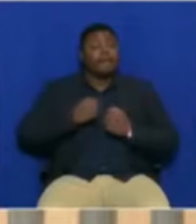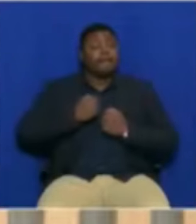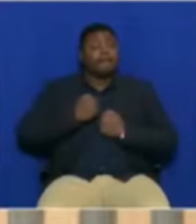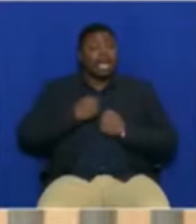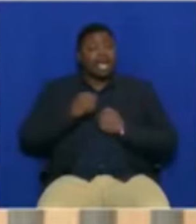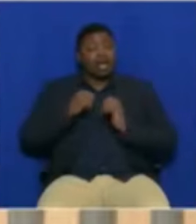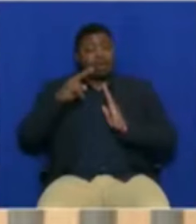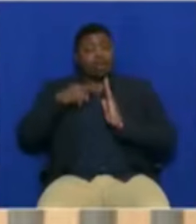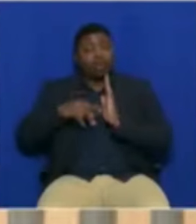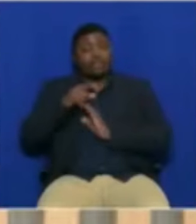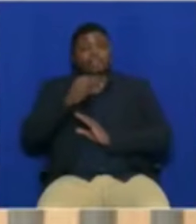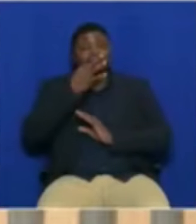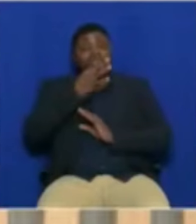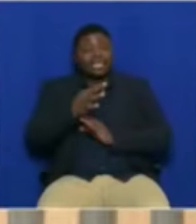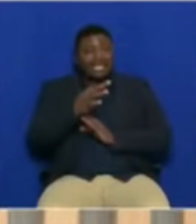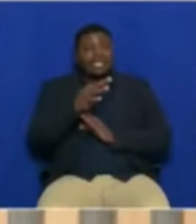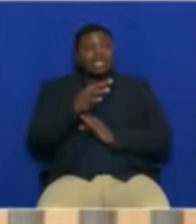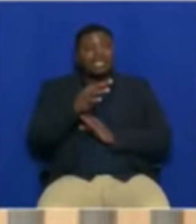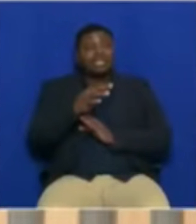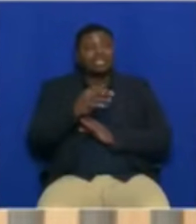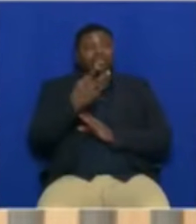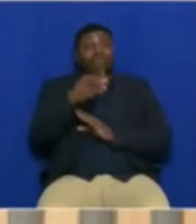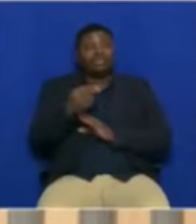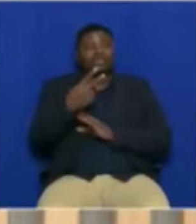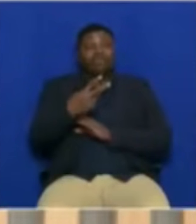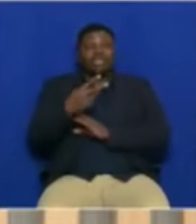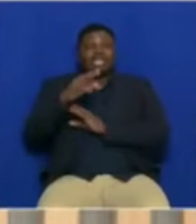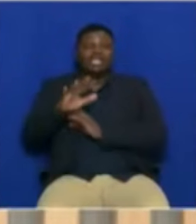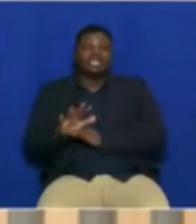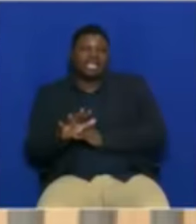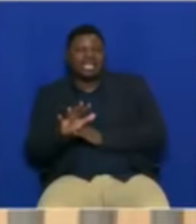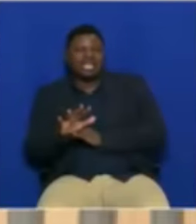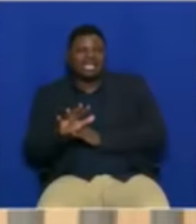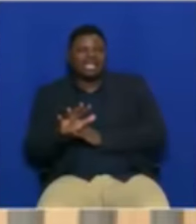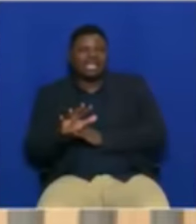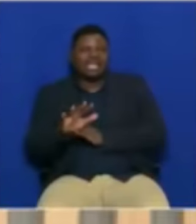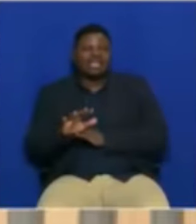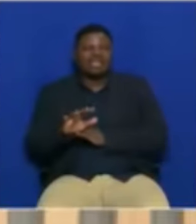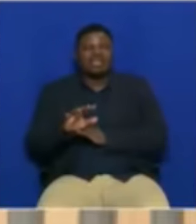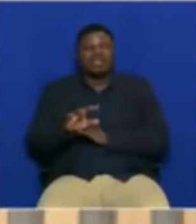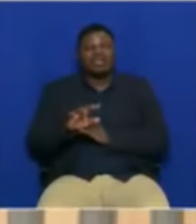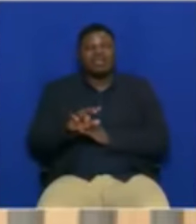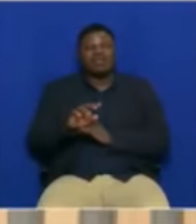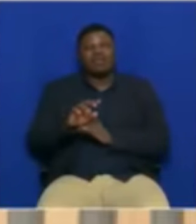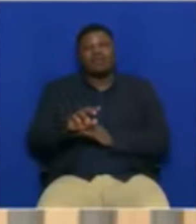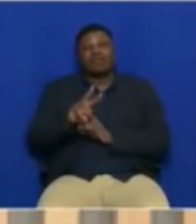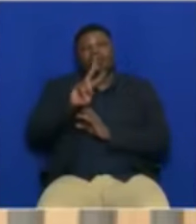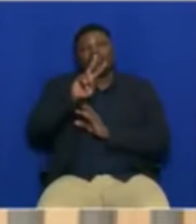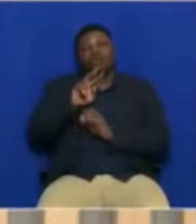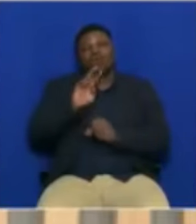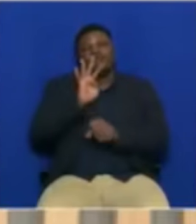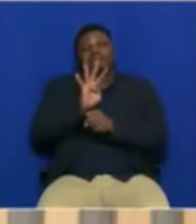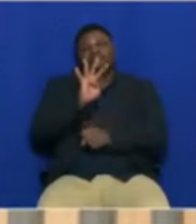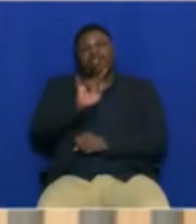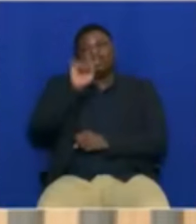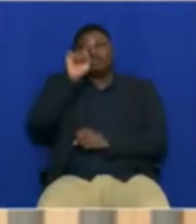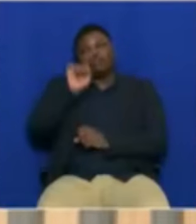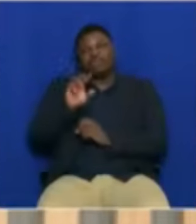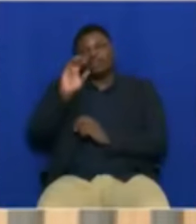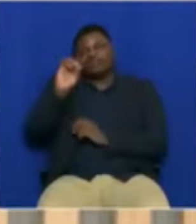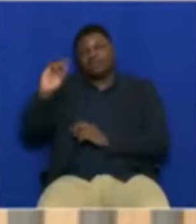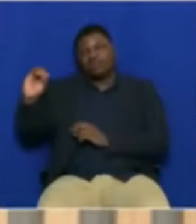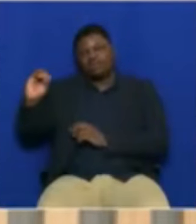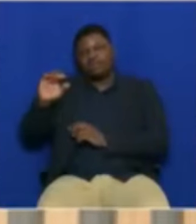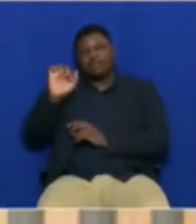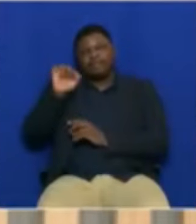20/24/10/29 at 1430, I think. You confirm that? I confirm. So that's my first date.